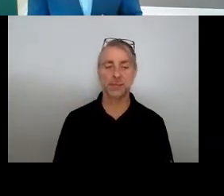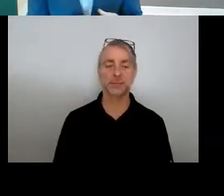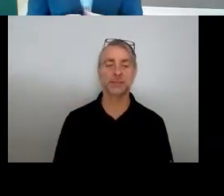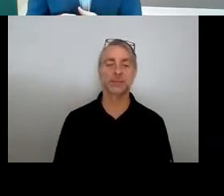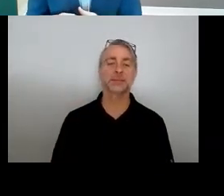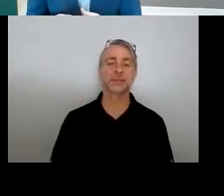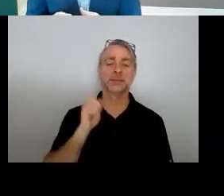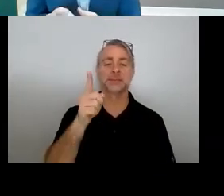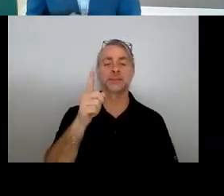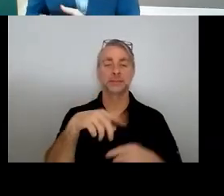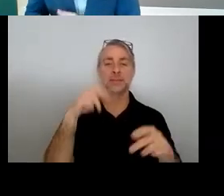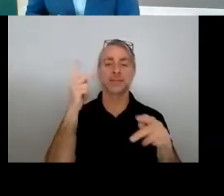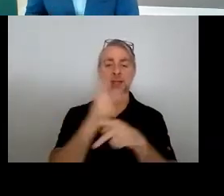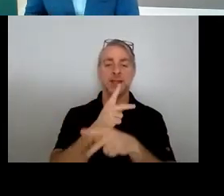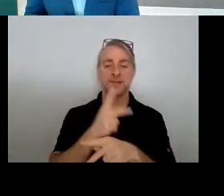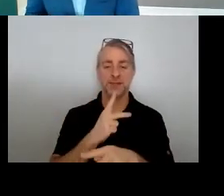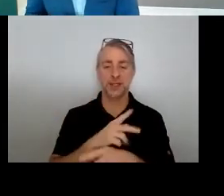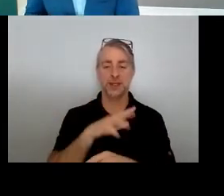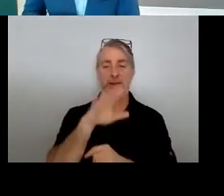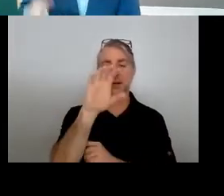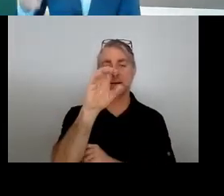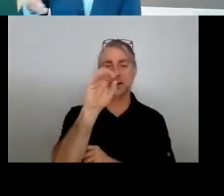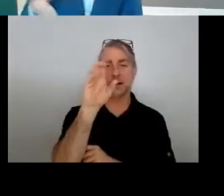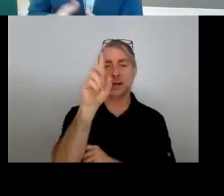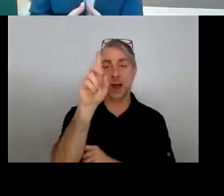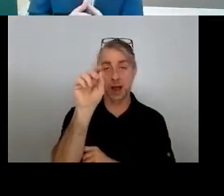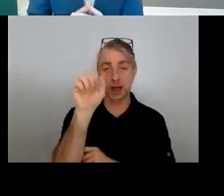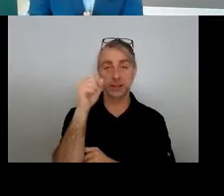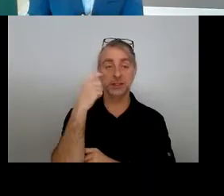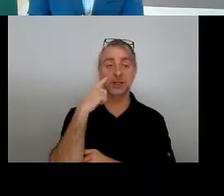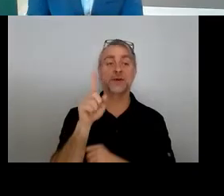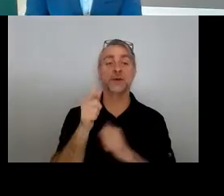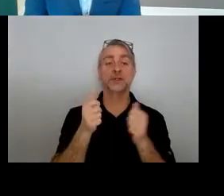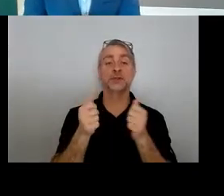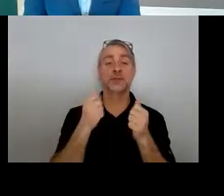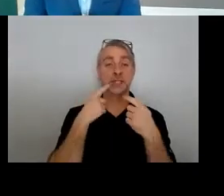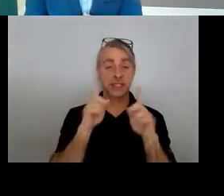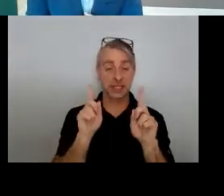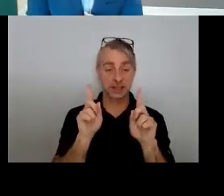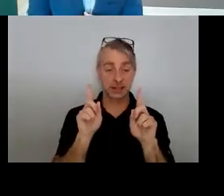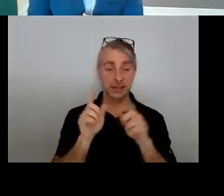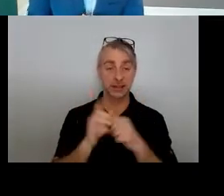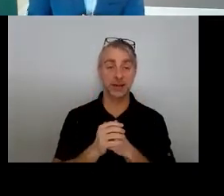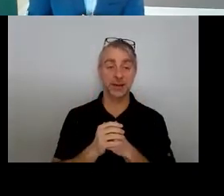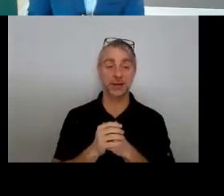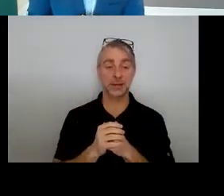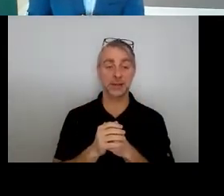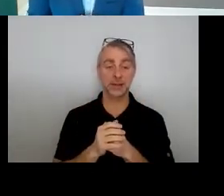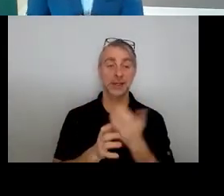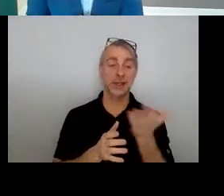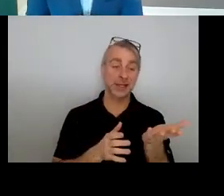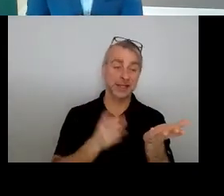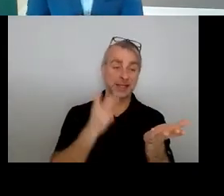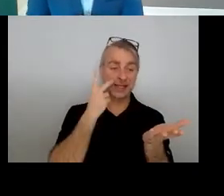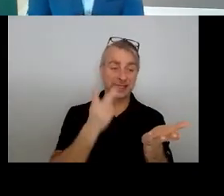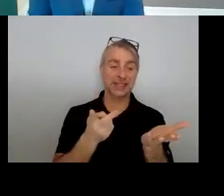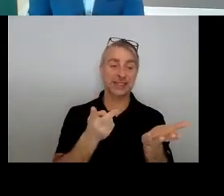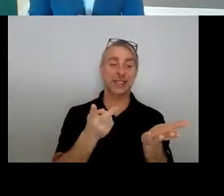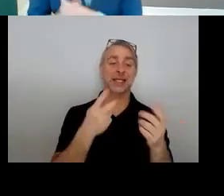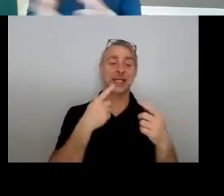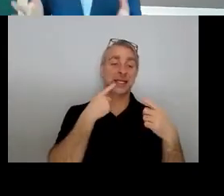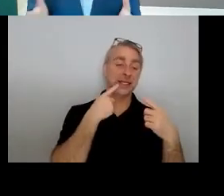calculate the odds of treatment success. And in this case, we're looking at the success and failure